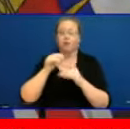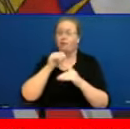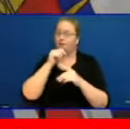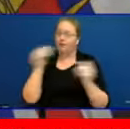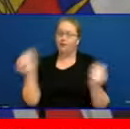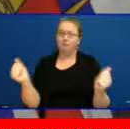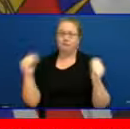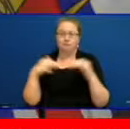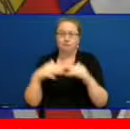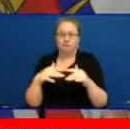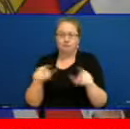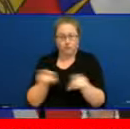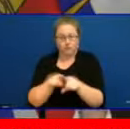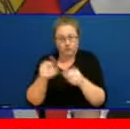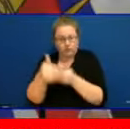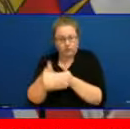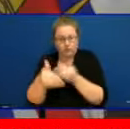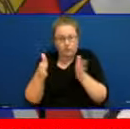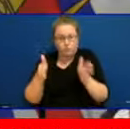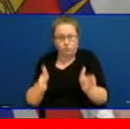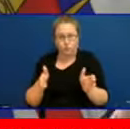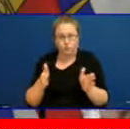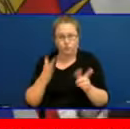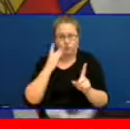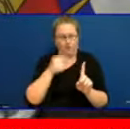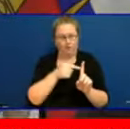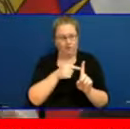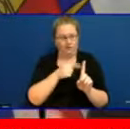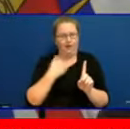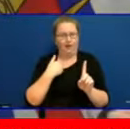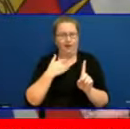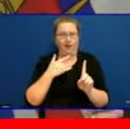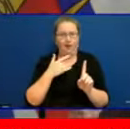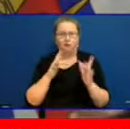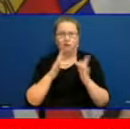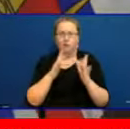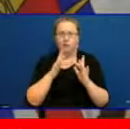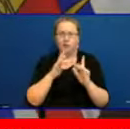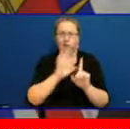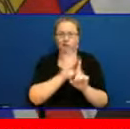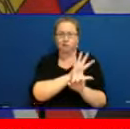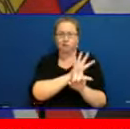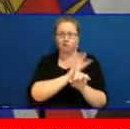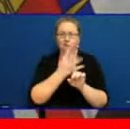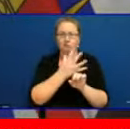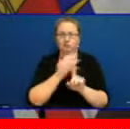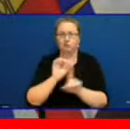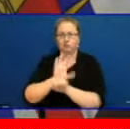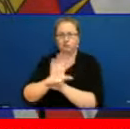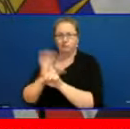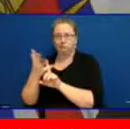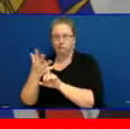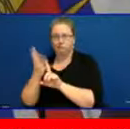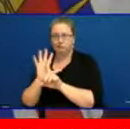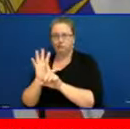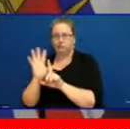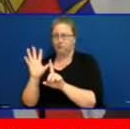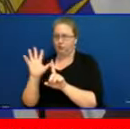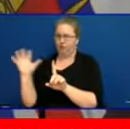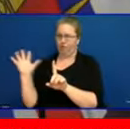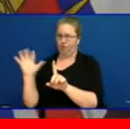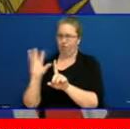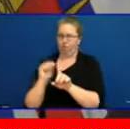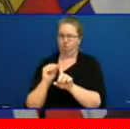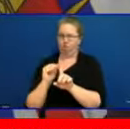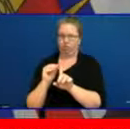into an enclosed space together with other people and their contacts and bringing that risk with them. So those